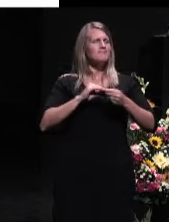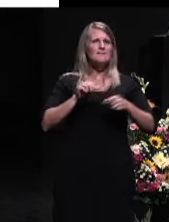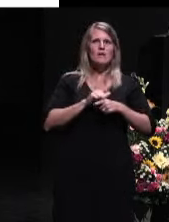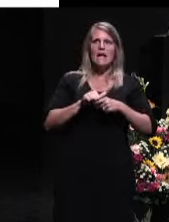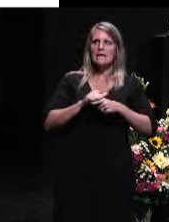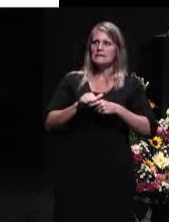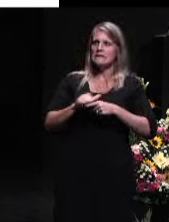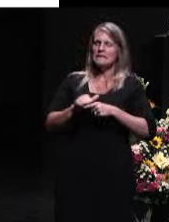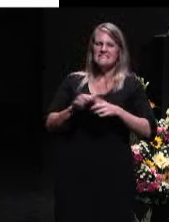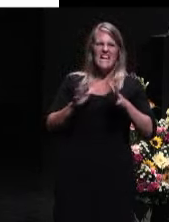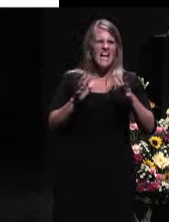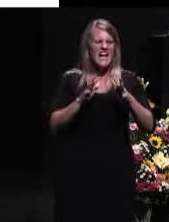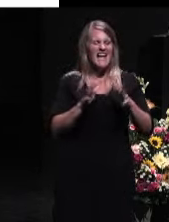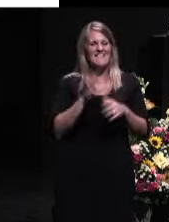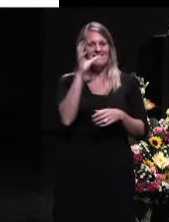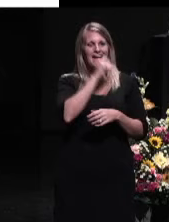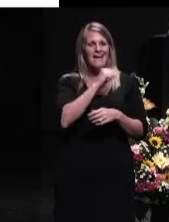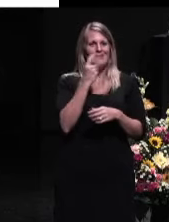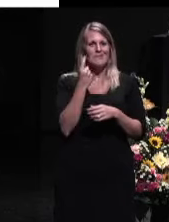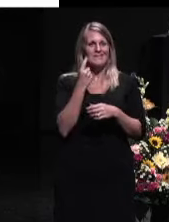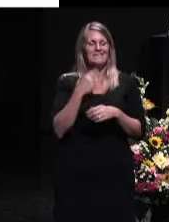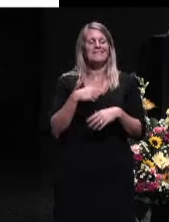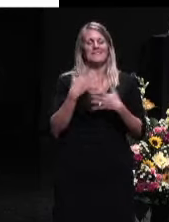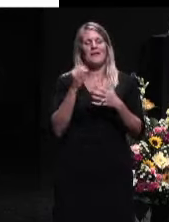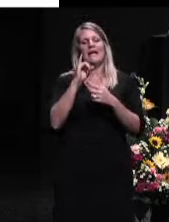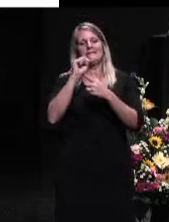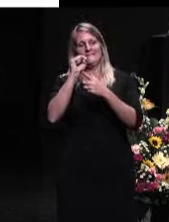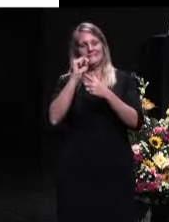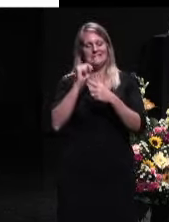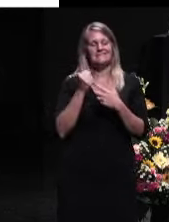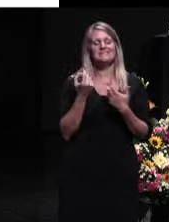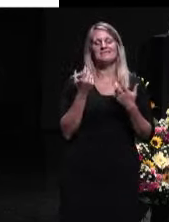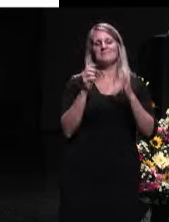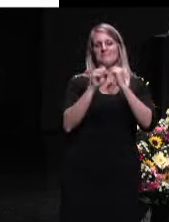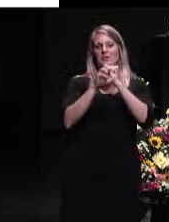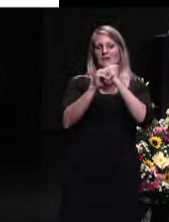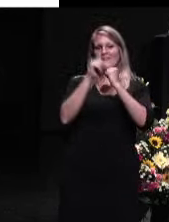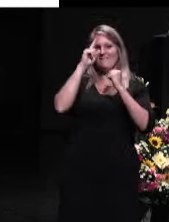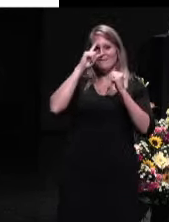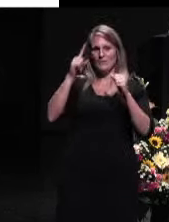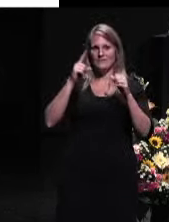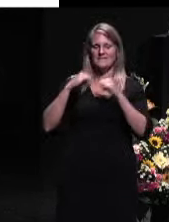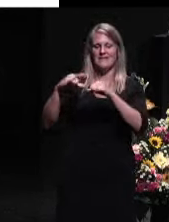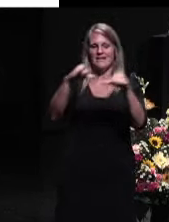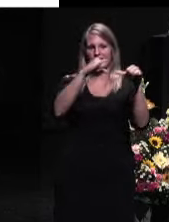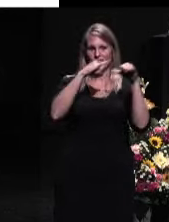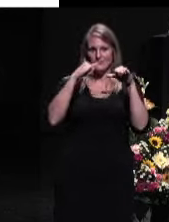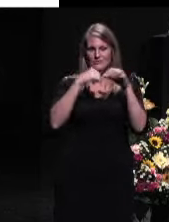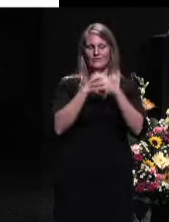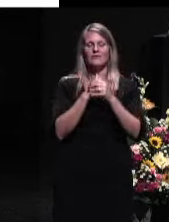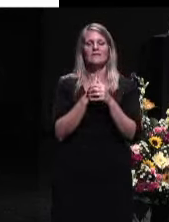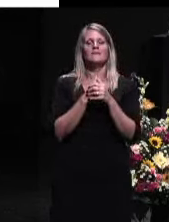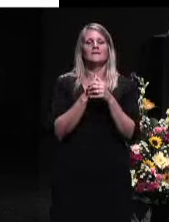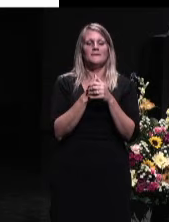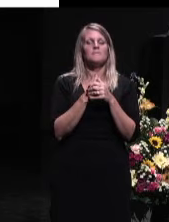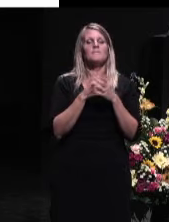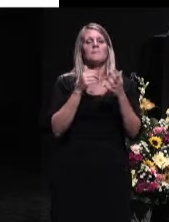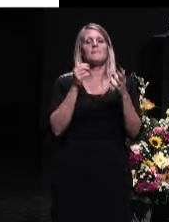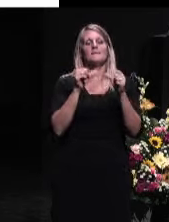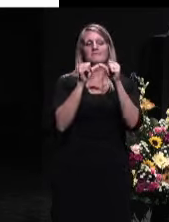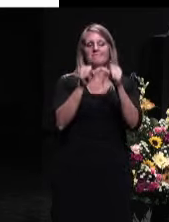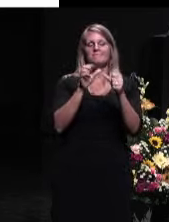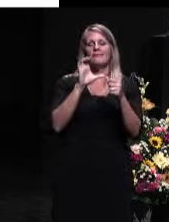always drop one. So this is a mark for efficiency and standardization. We also will continue with our capital planning, and I think you can